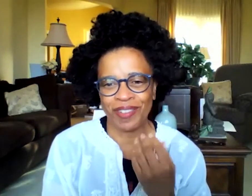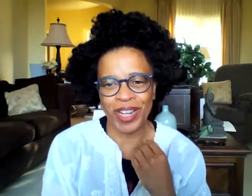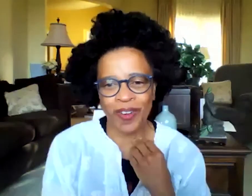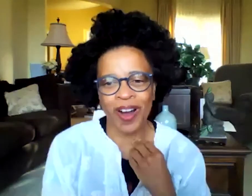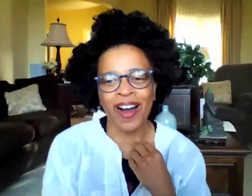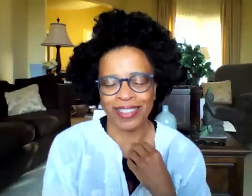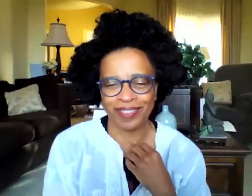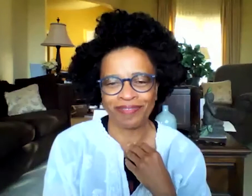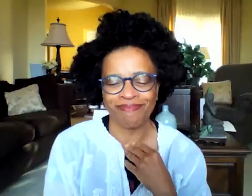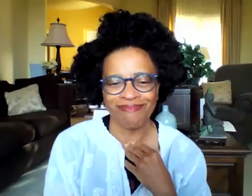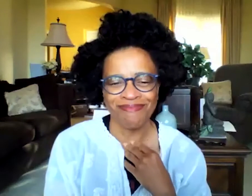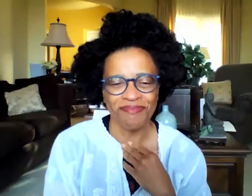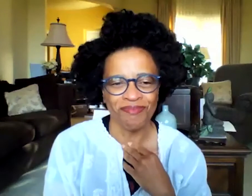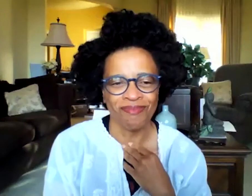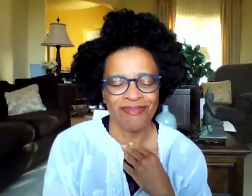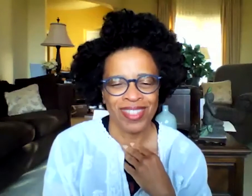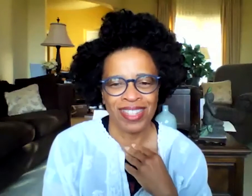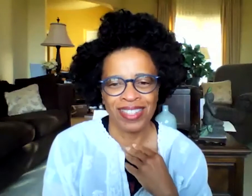right? We go on